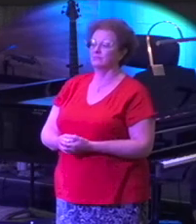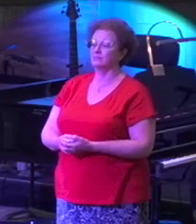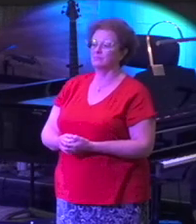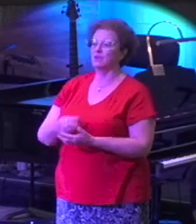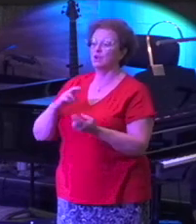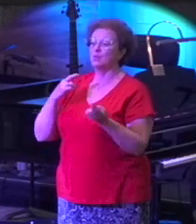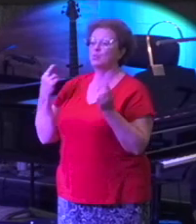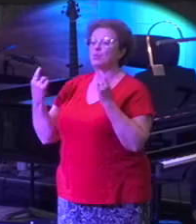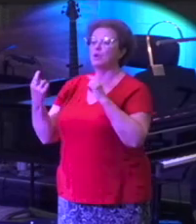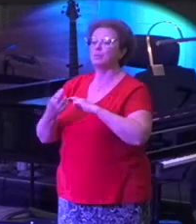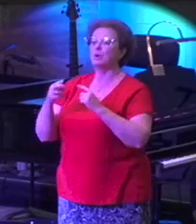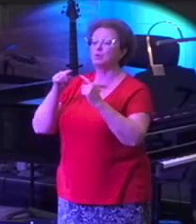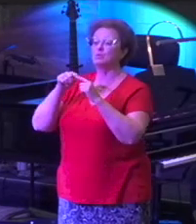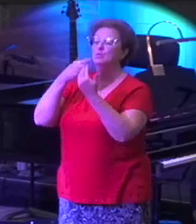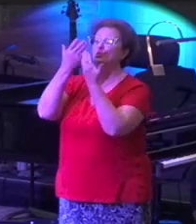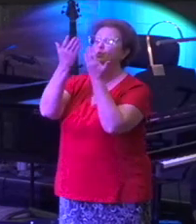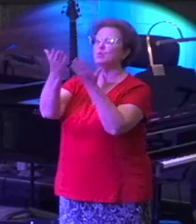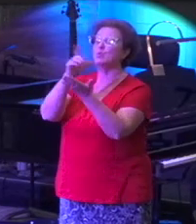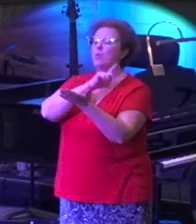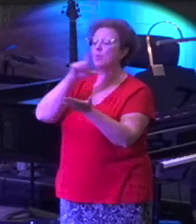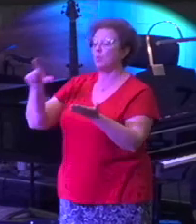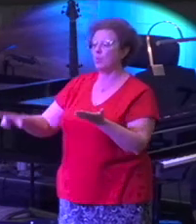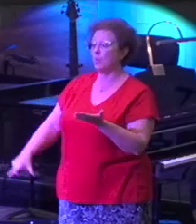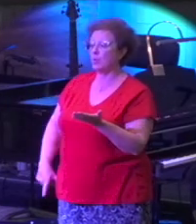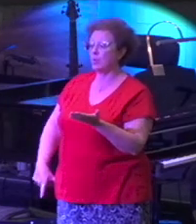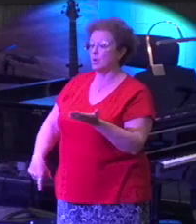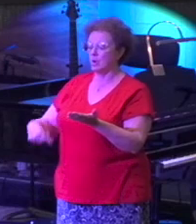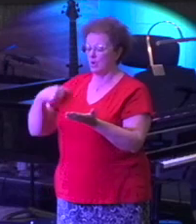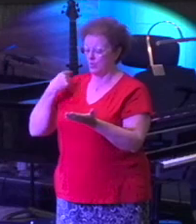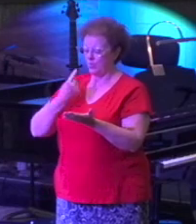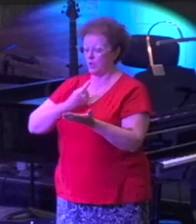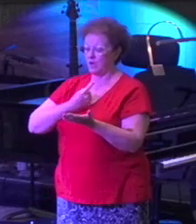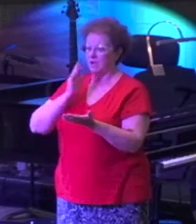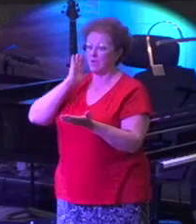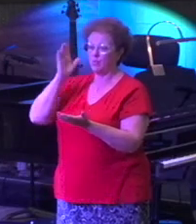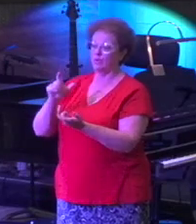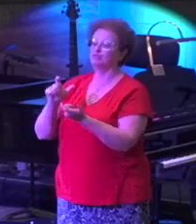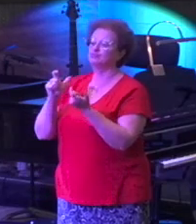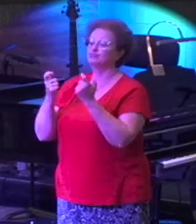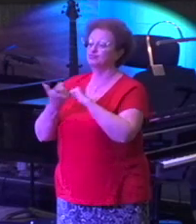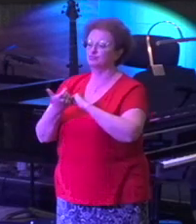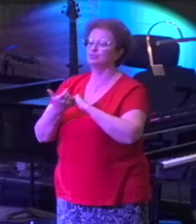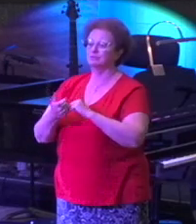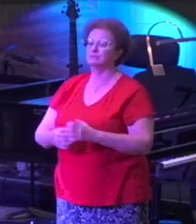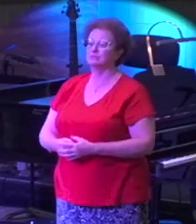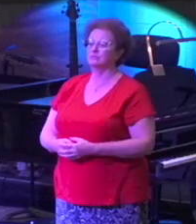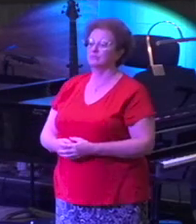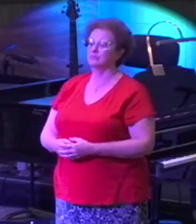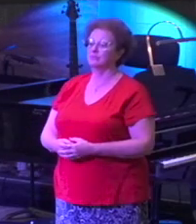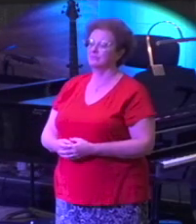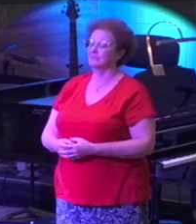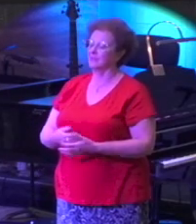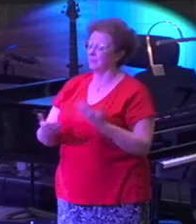to yourself, O Lord, and we will be repented. Even when we don't want